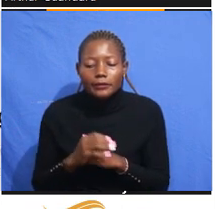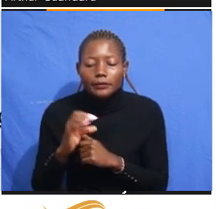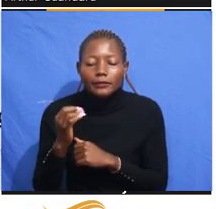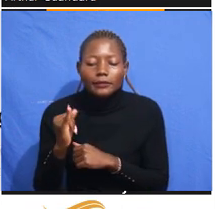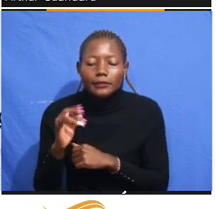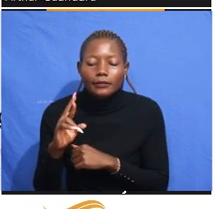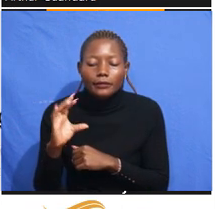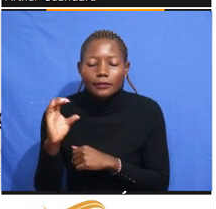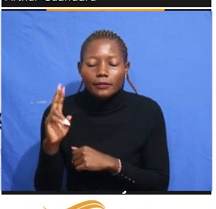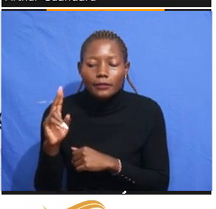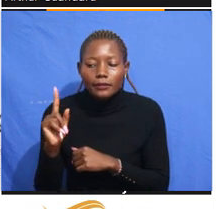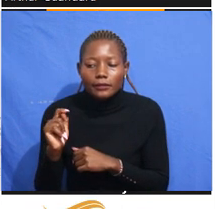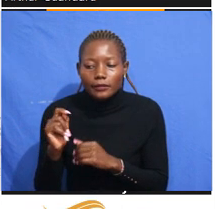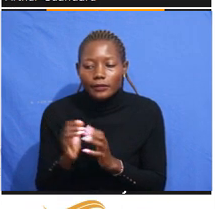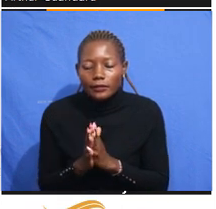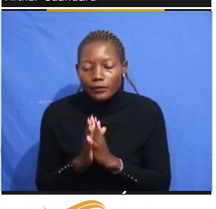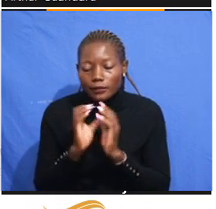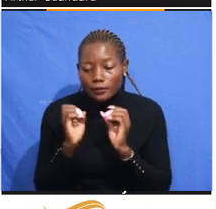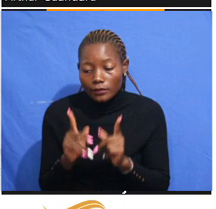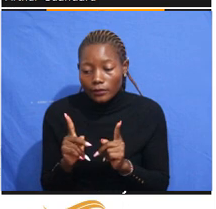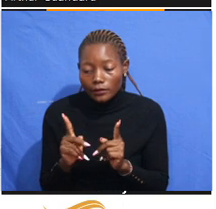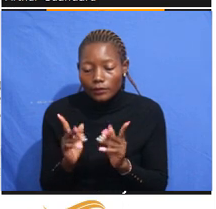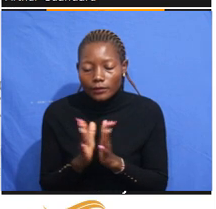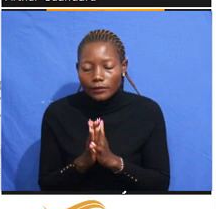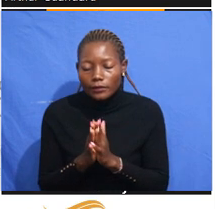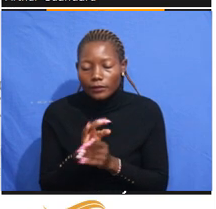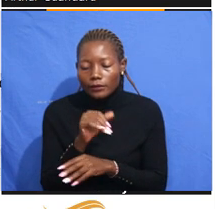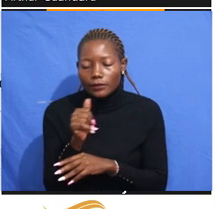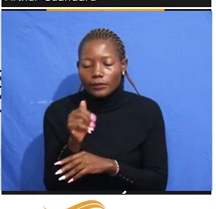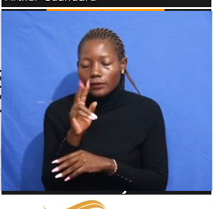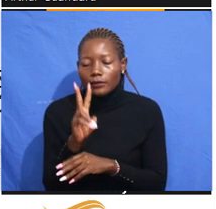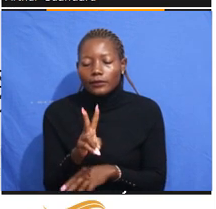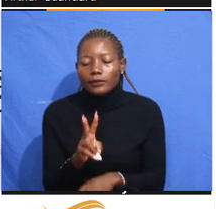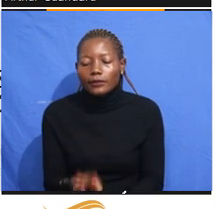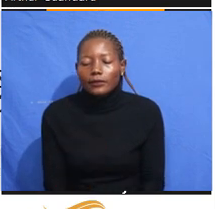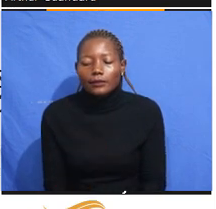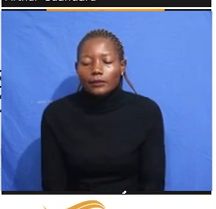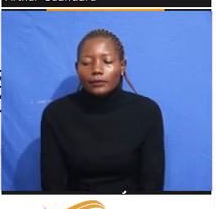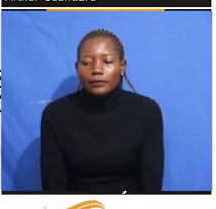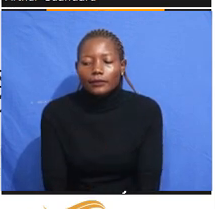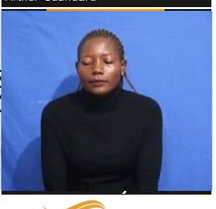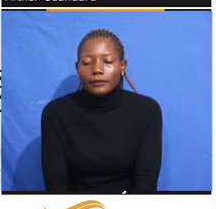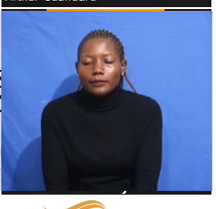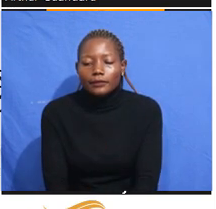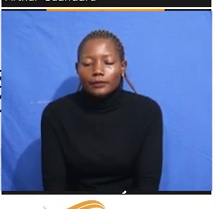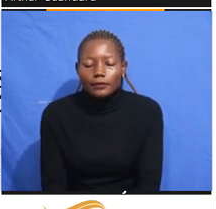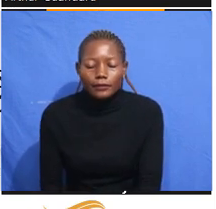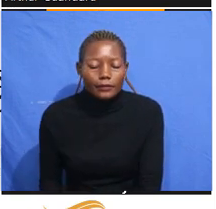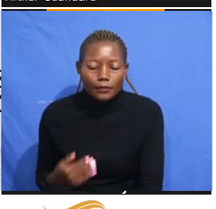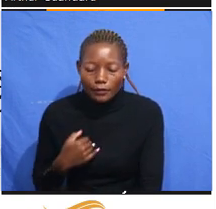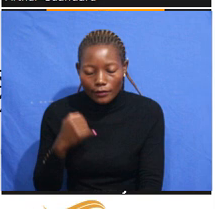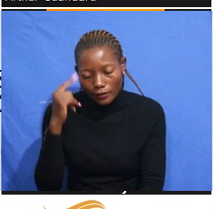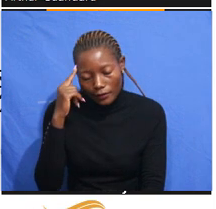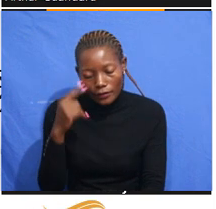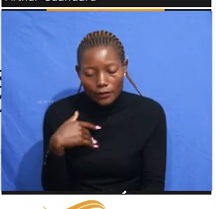circuit. Okay, the 2 circuits that we have. I think I don't want to